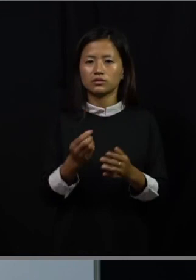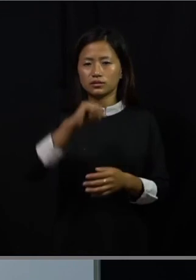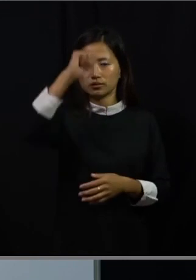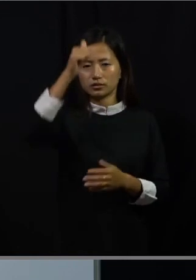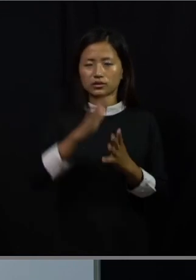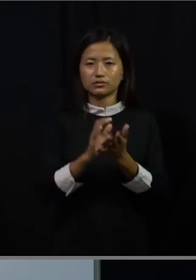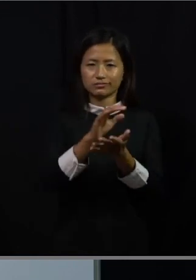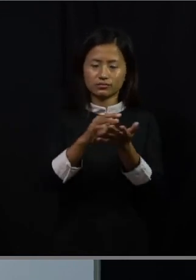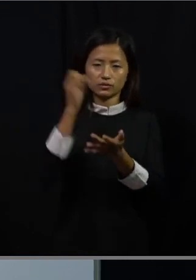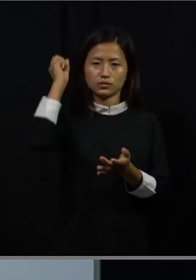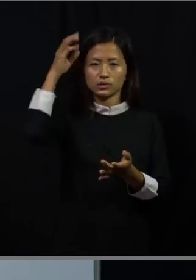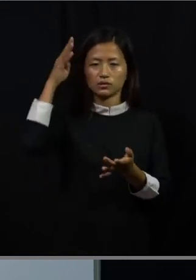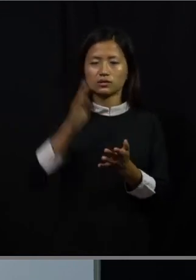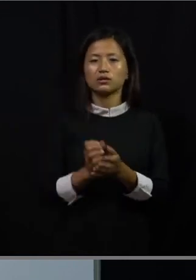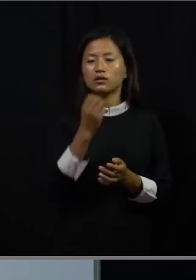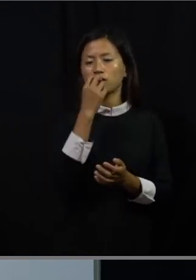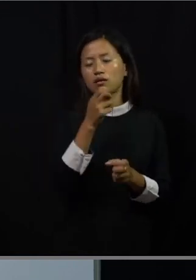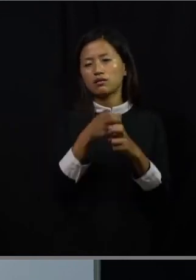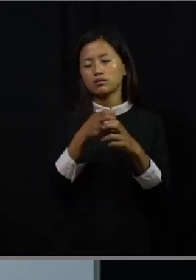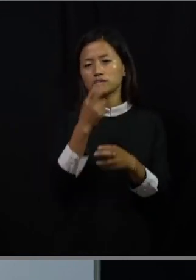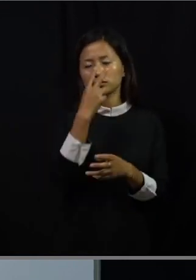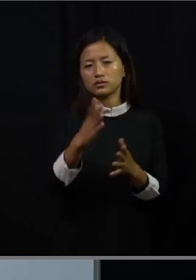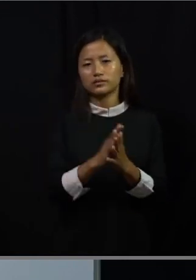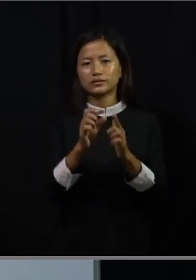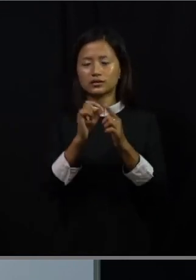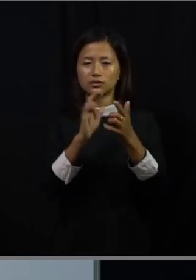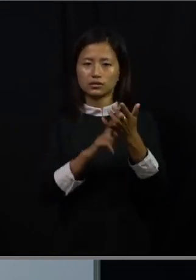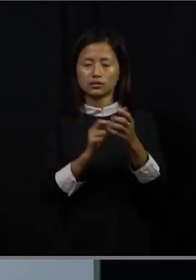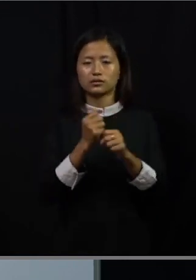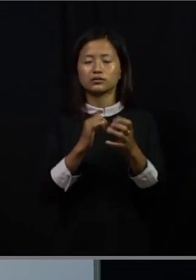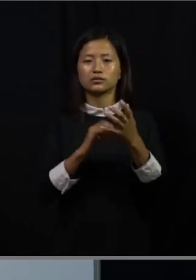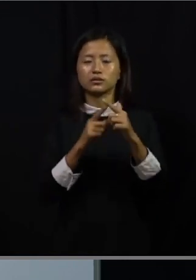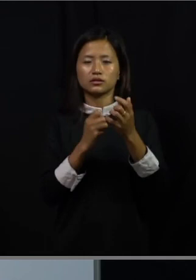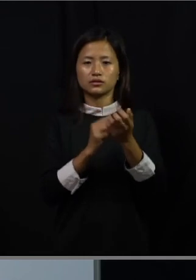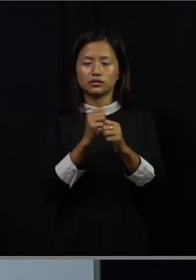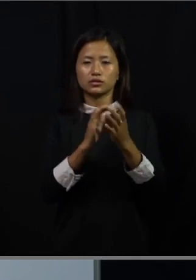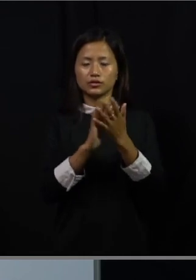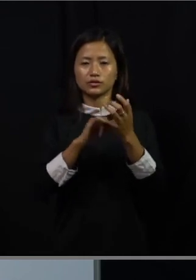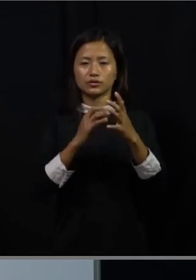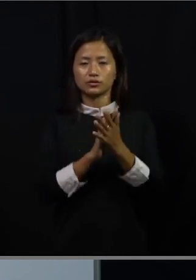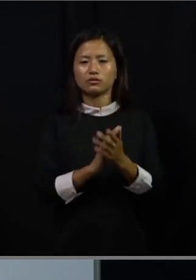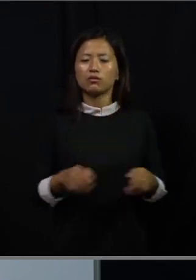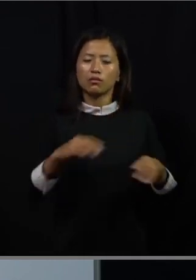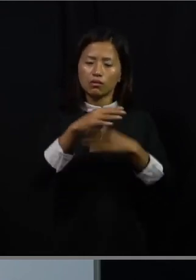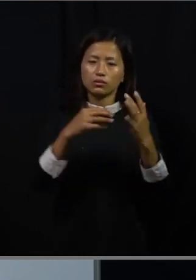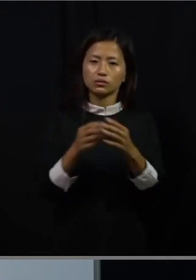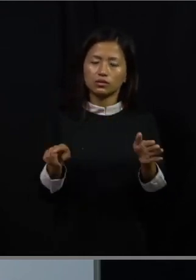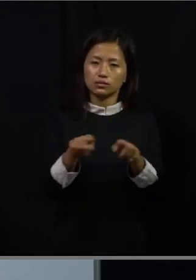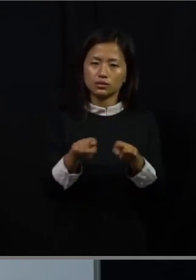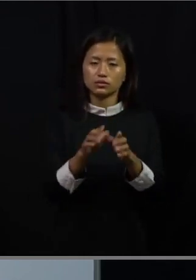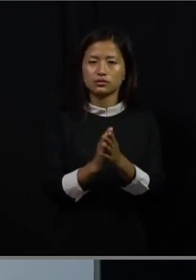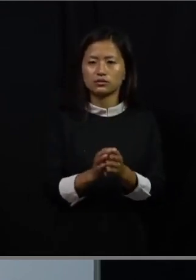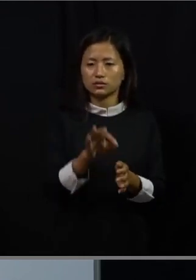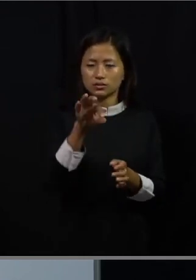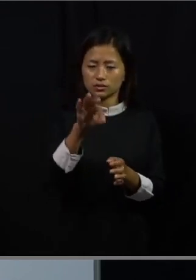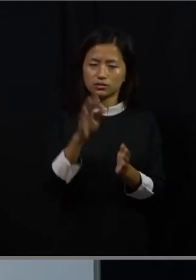in our Indian concept, okay, we can hardly see any kind of distinctions, okay. Why? Because almost everything are related to each